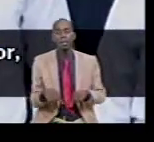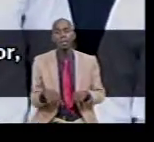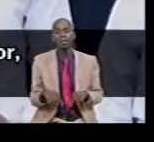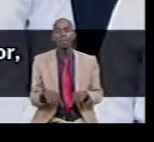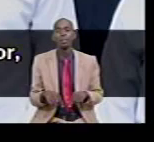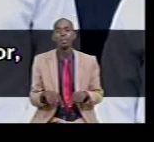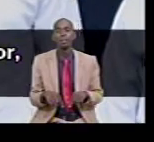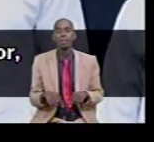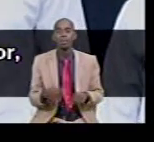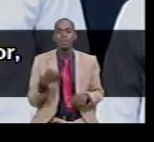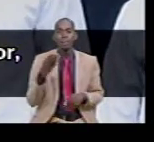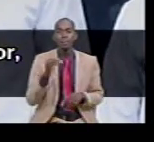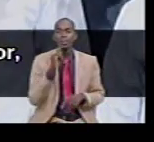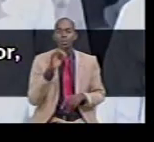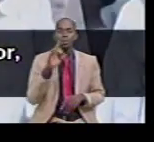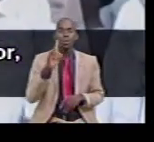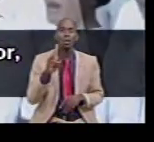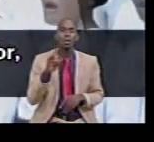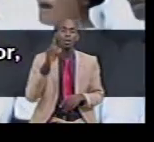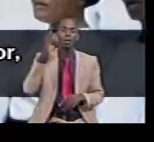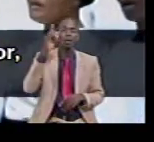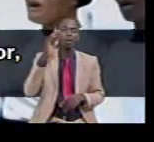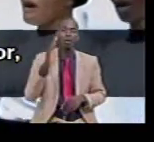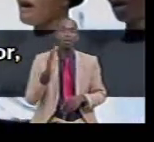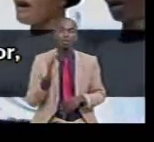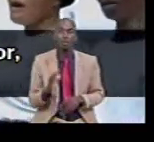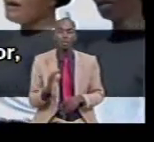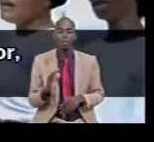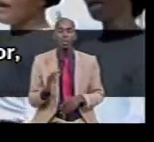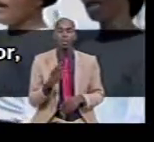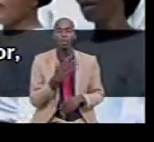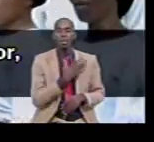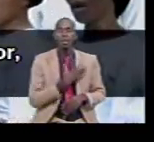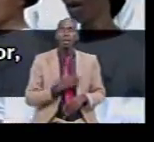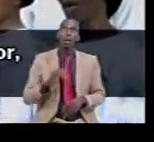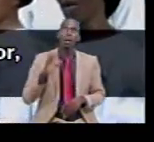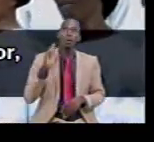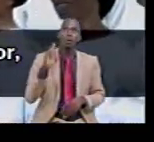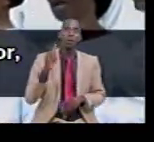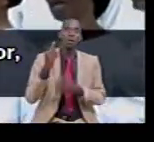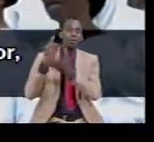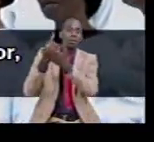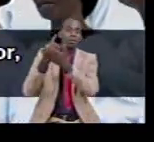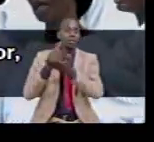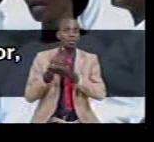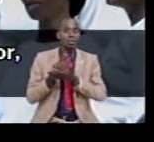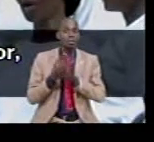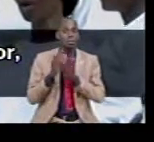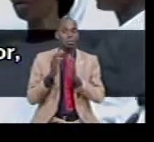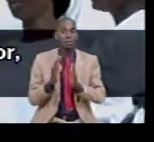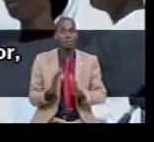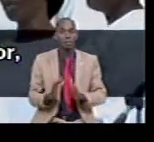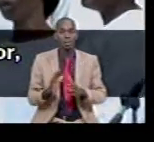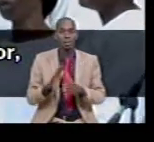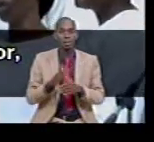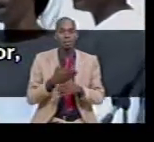down. There is one God and one